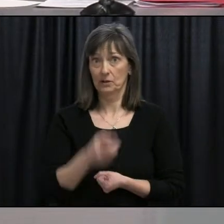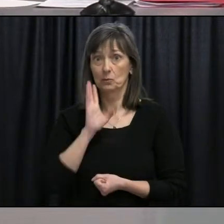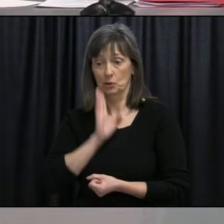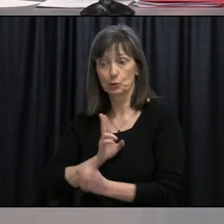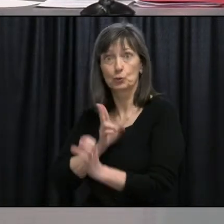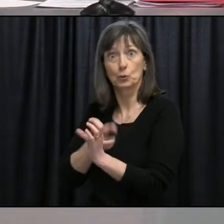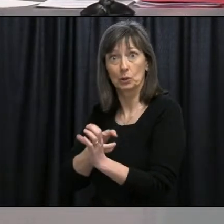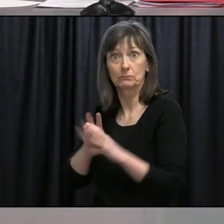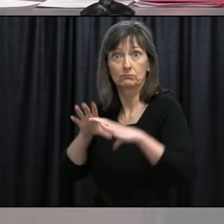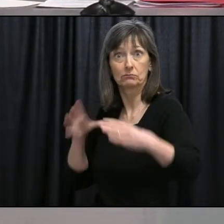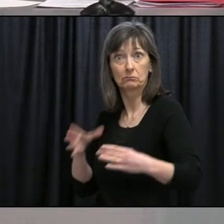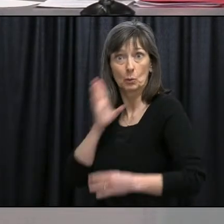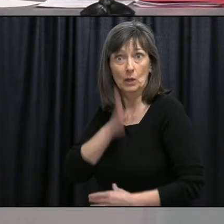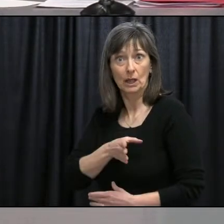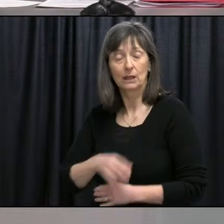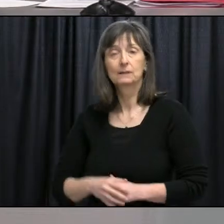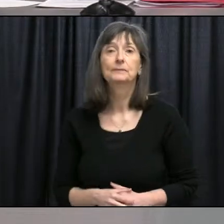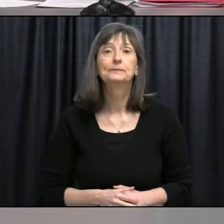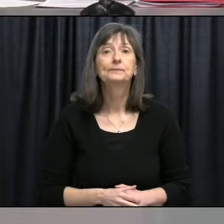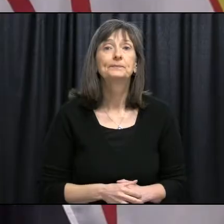be done safely?